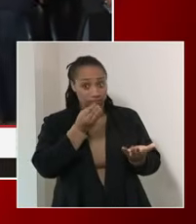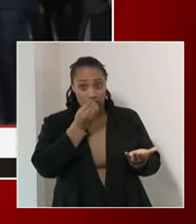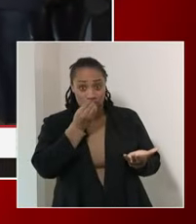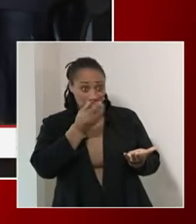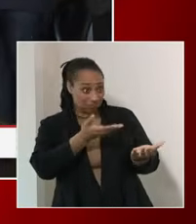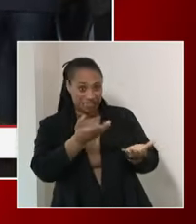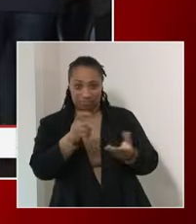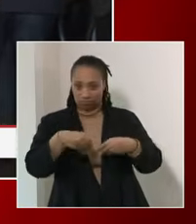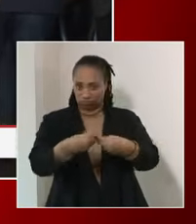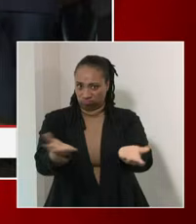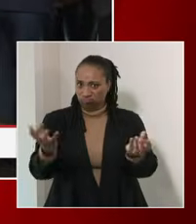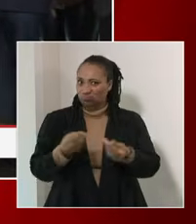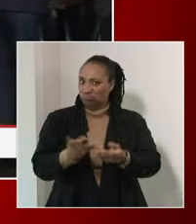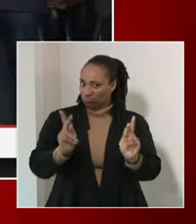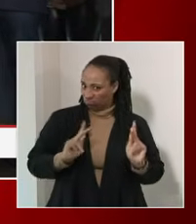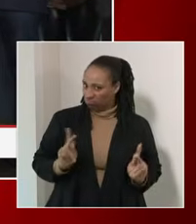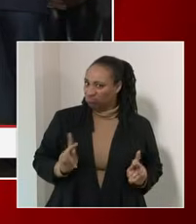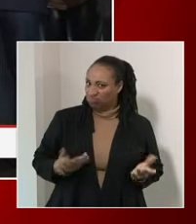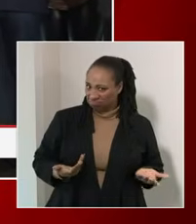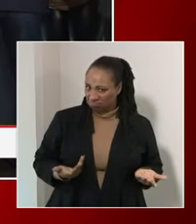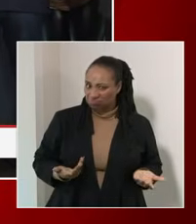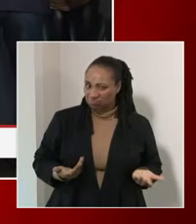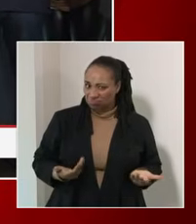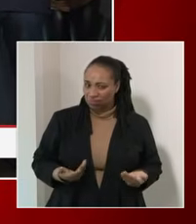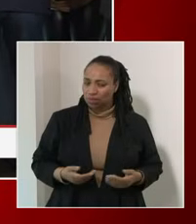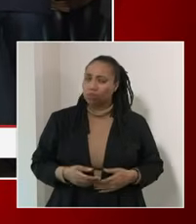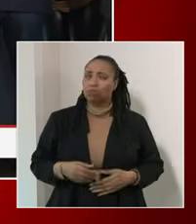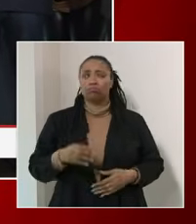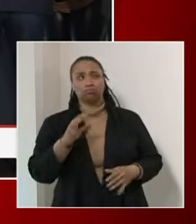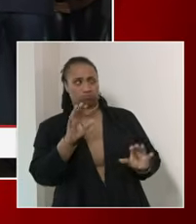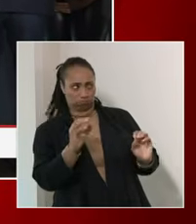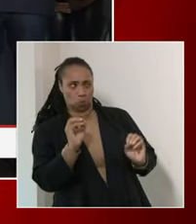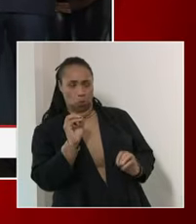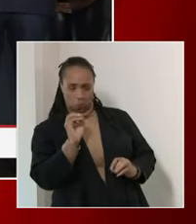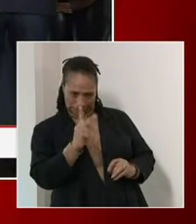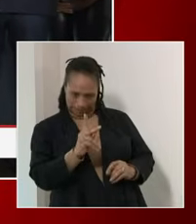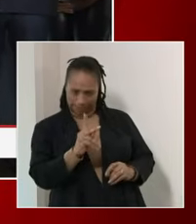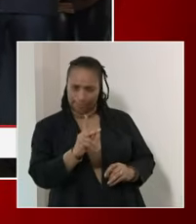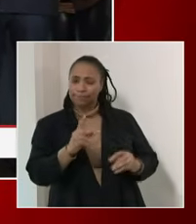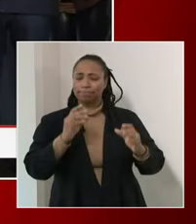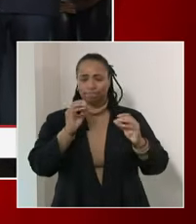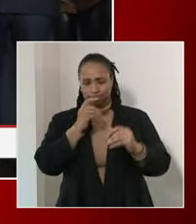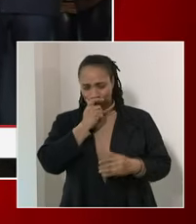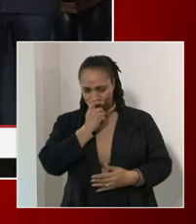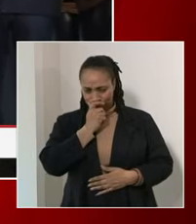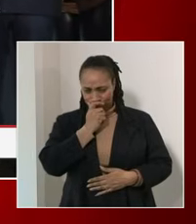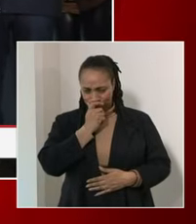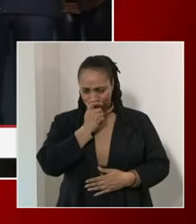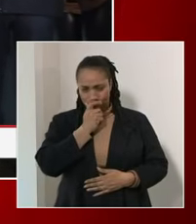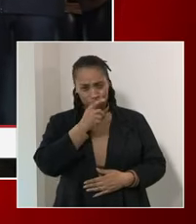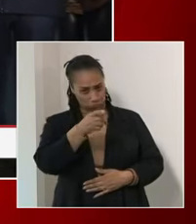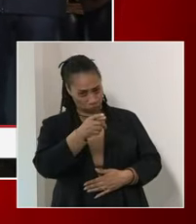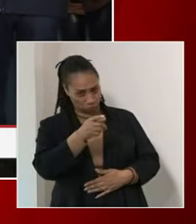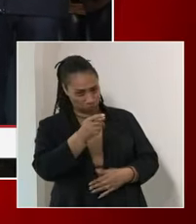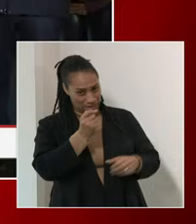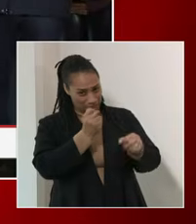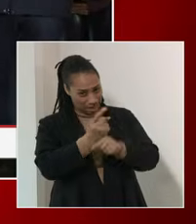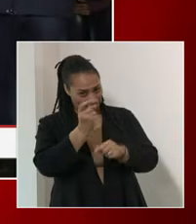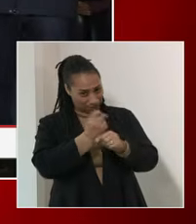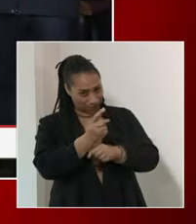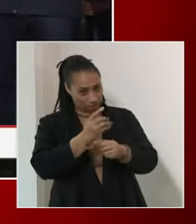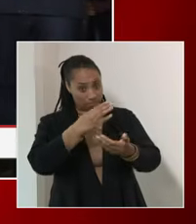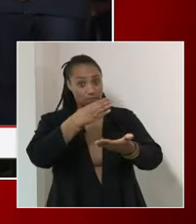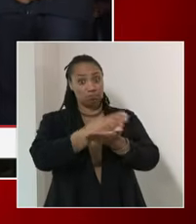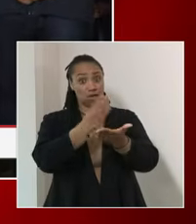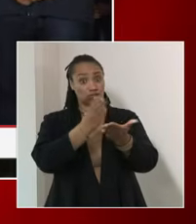can facilitate. Okay, and I know that every year you budget for snow, but obviously not knowing how much is